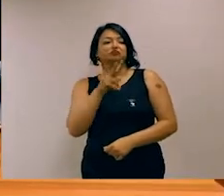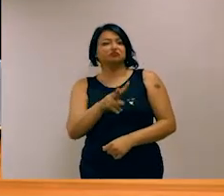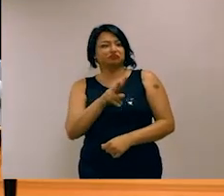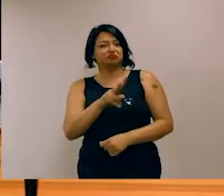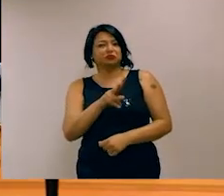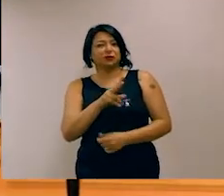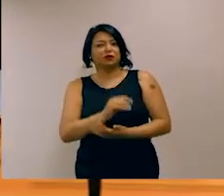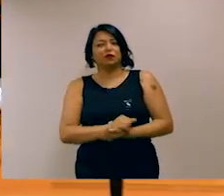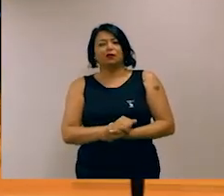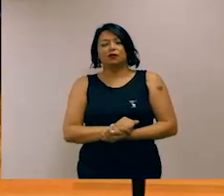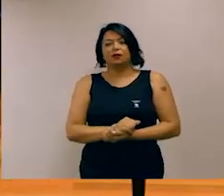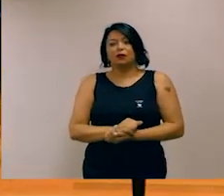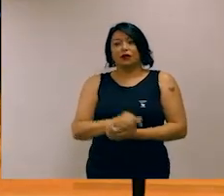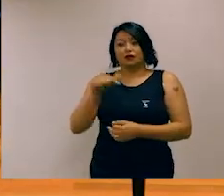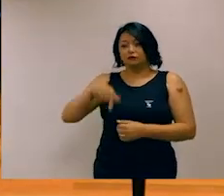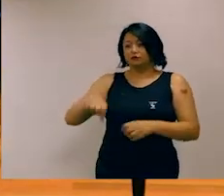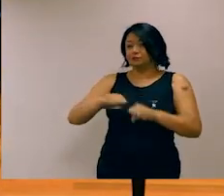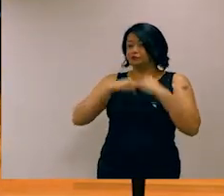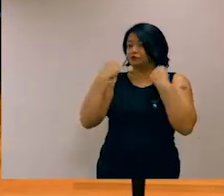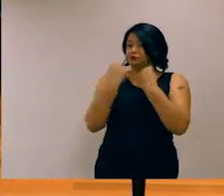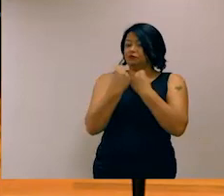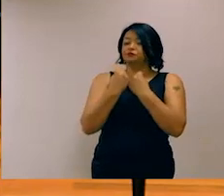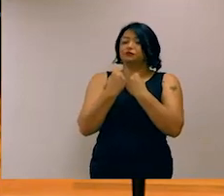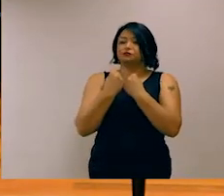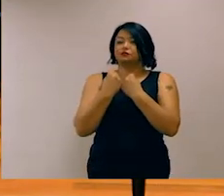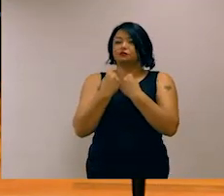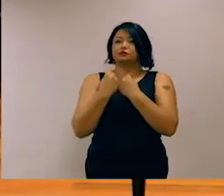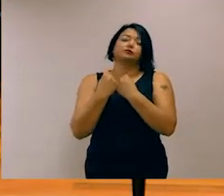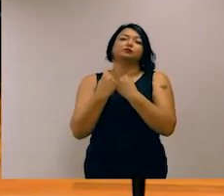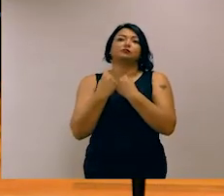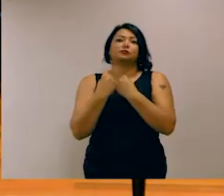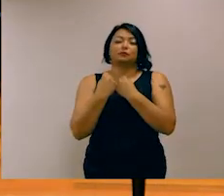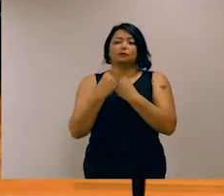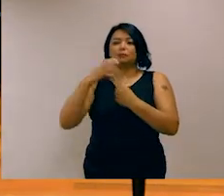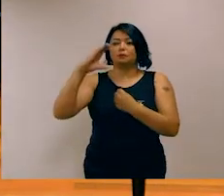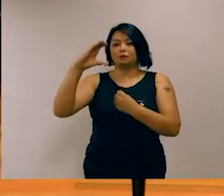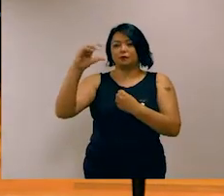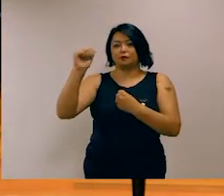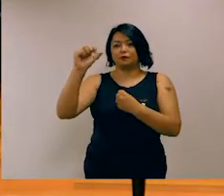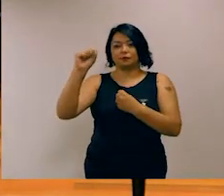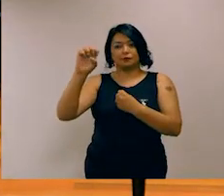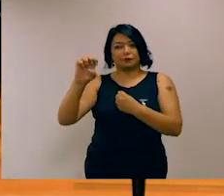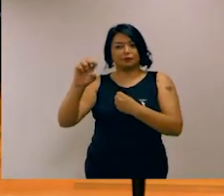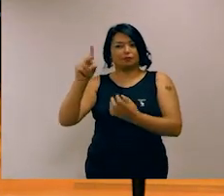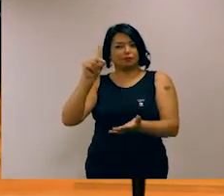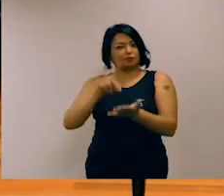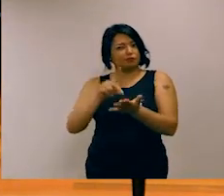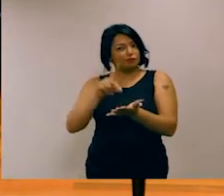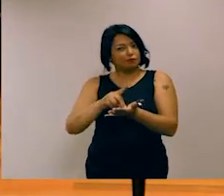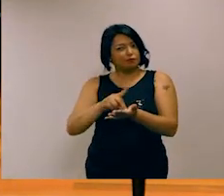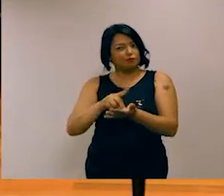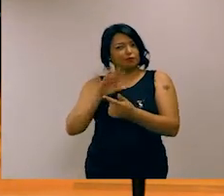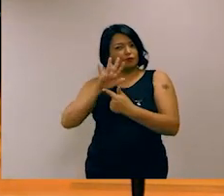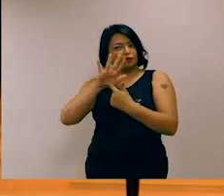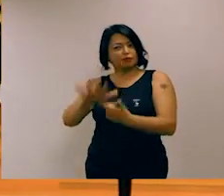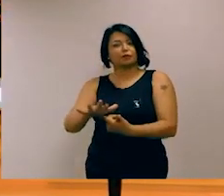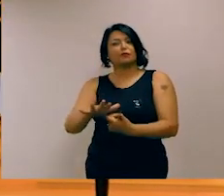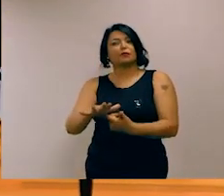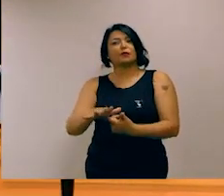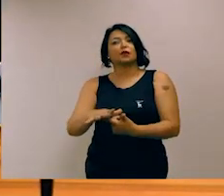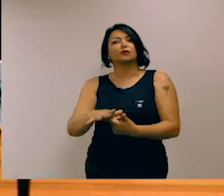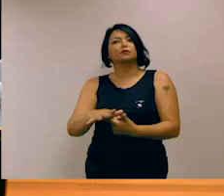gentlemen, in this seminar, as the other seminars, real cases will be presented, and I really would like